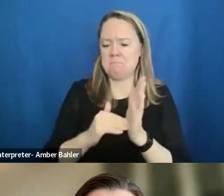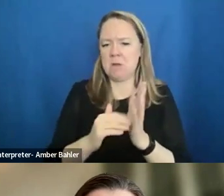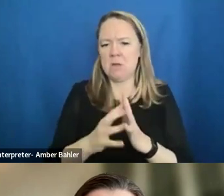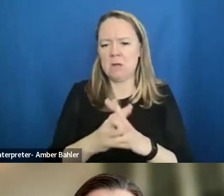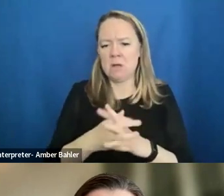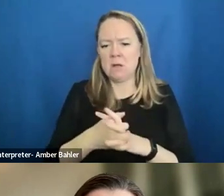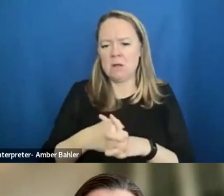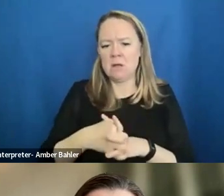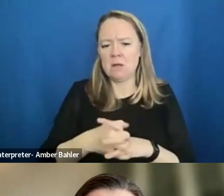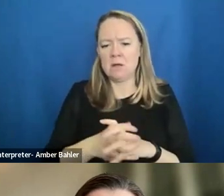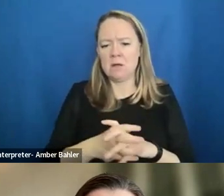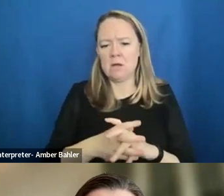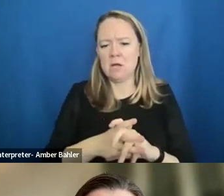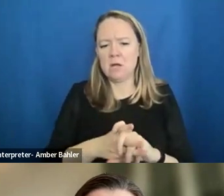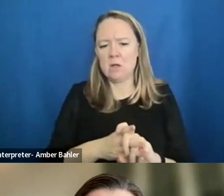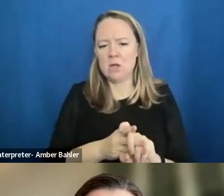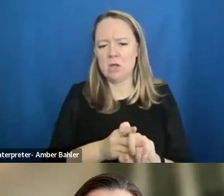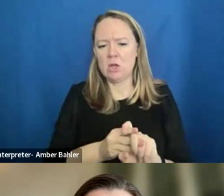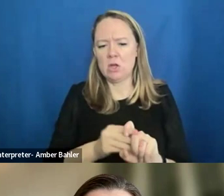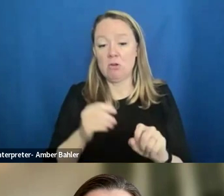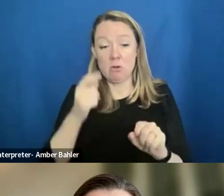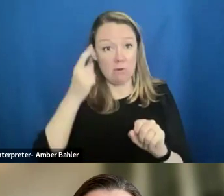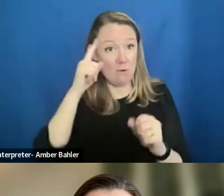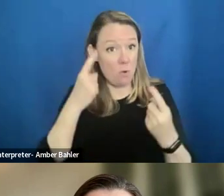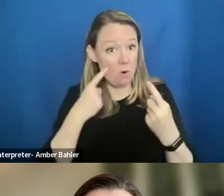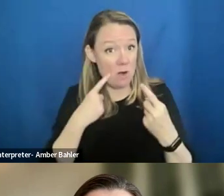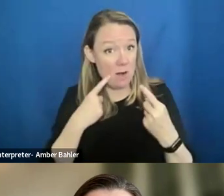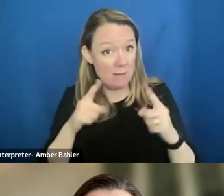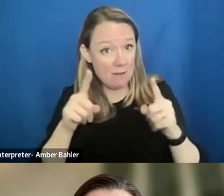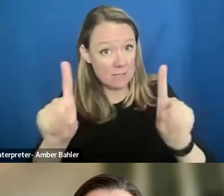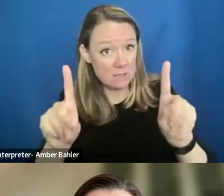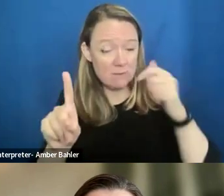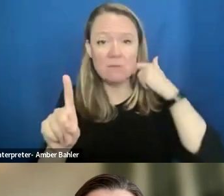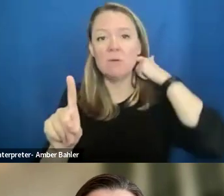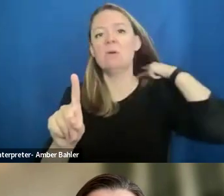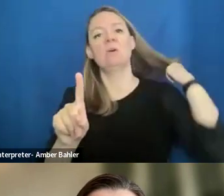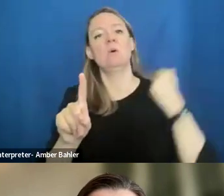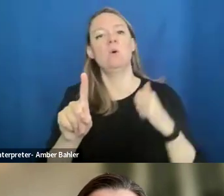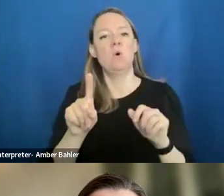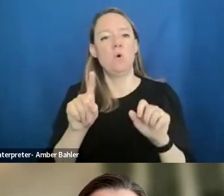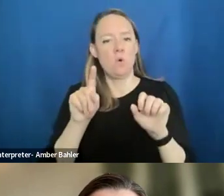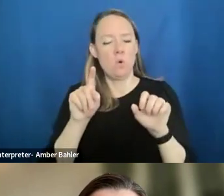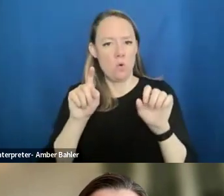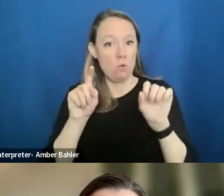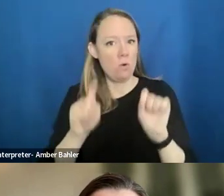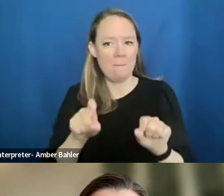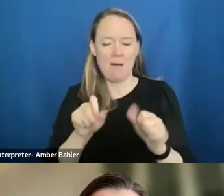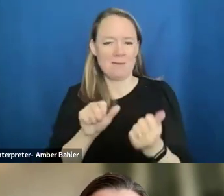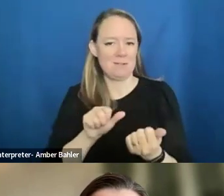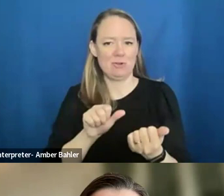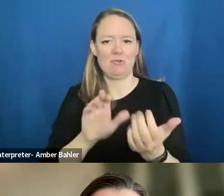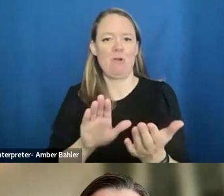for efficacy, we have to have the ability to address that over 70% of